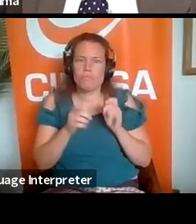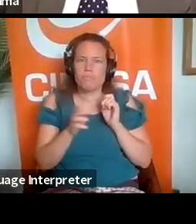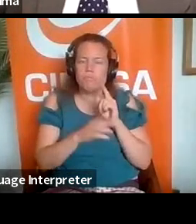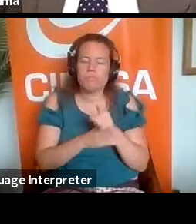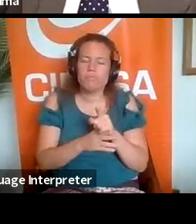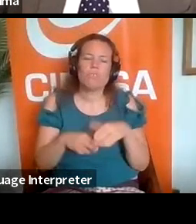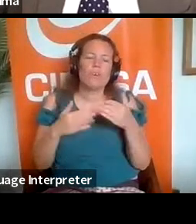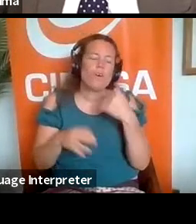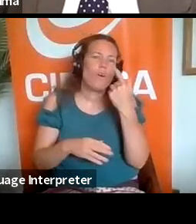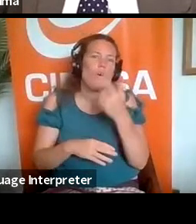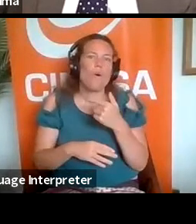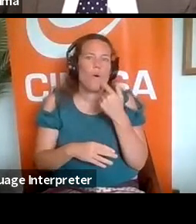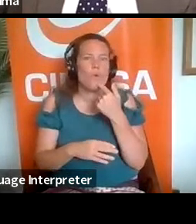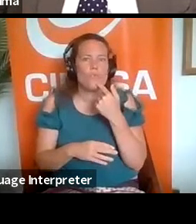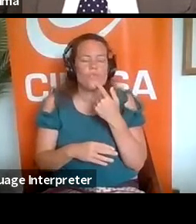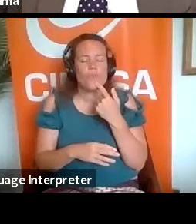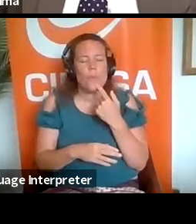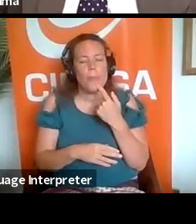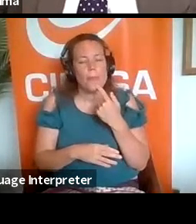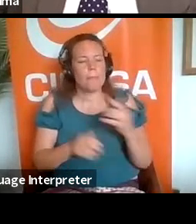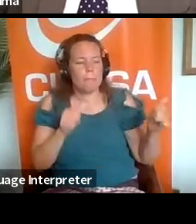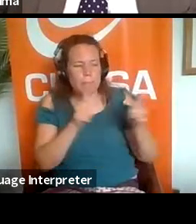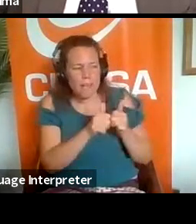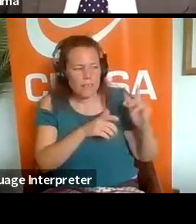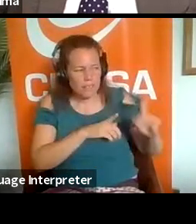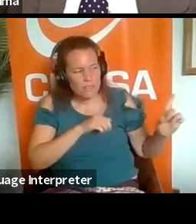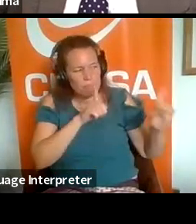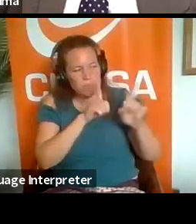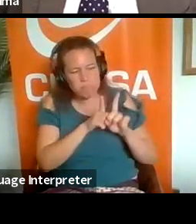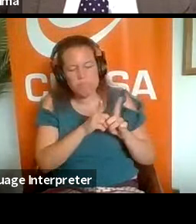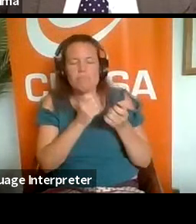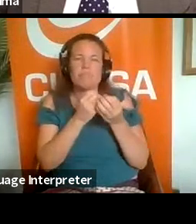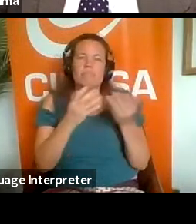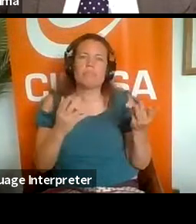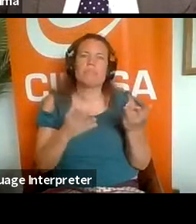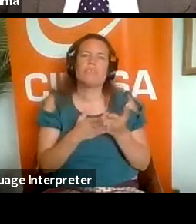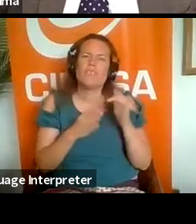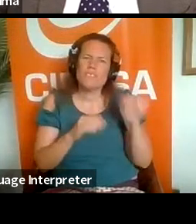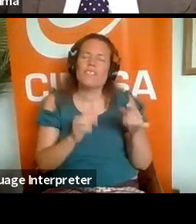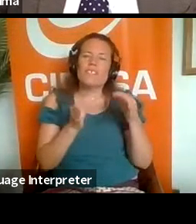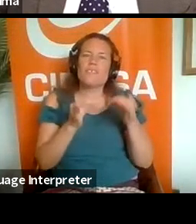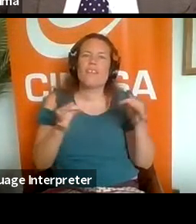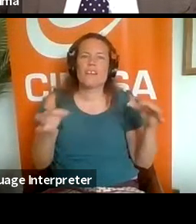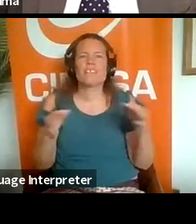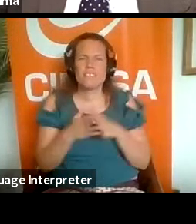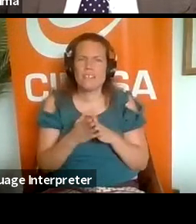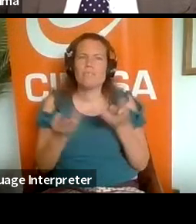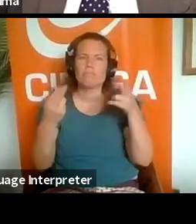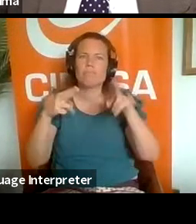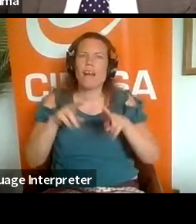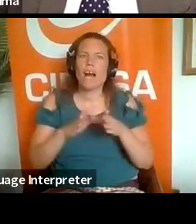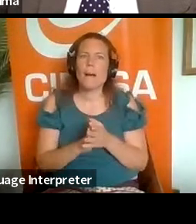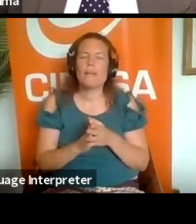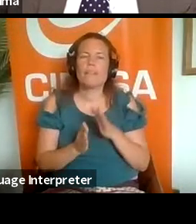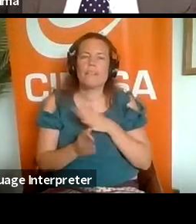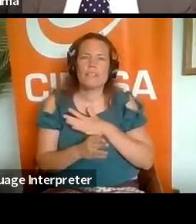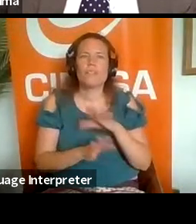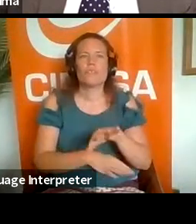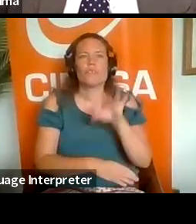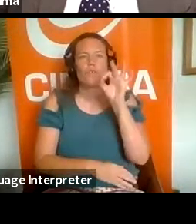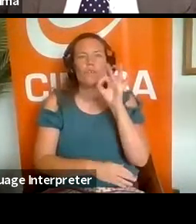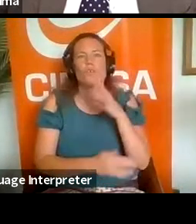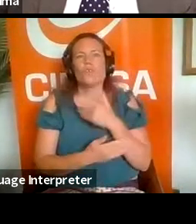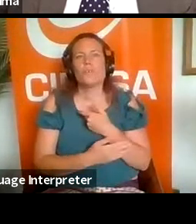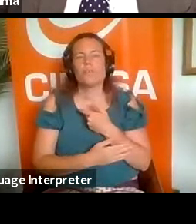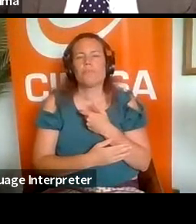whose partner you are consorting with, and so this kind of things do happen. And just to conclude, it